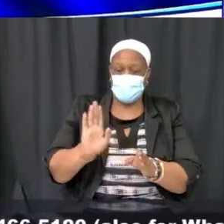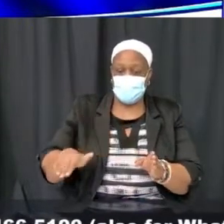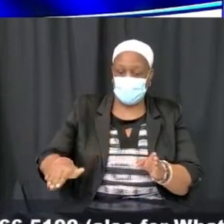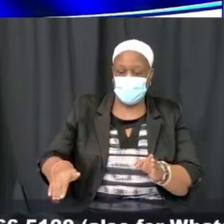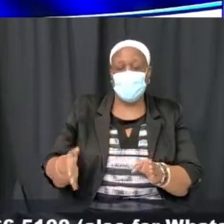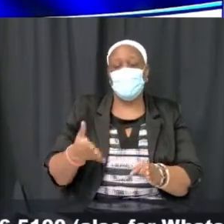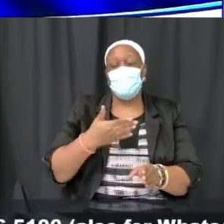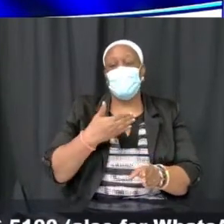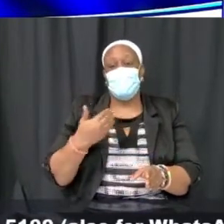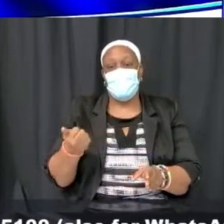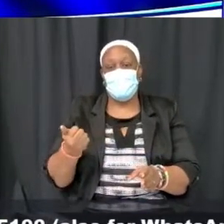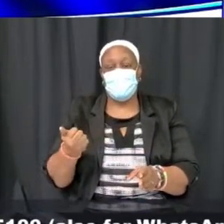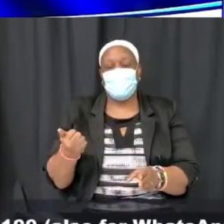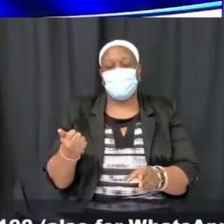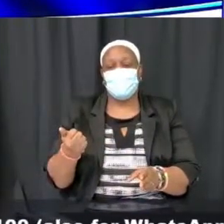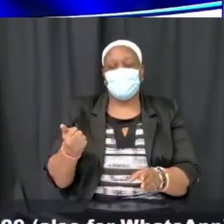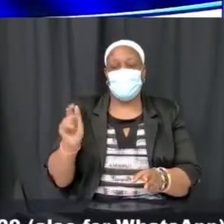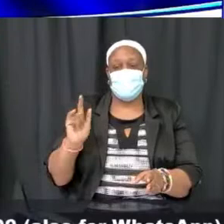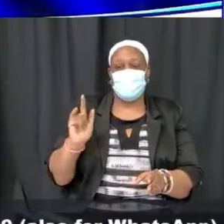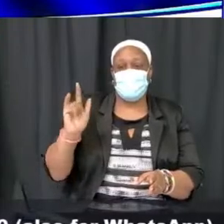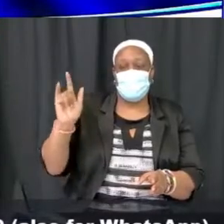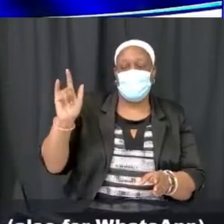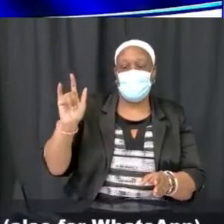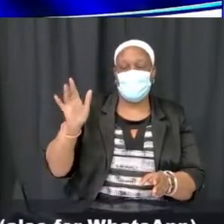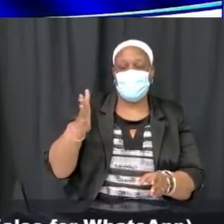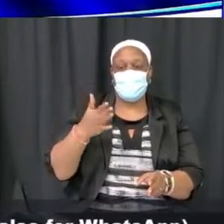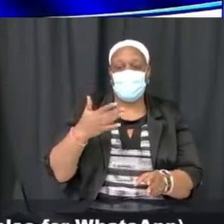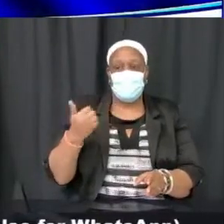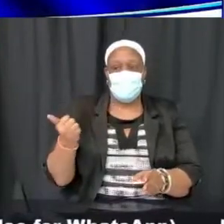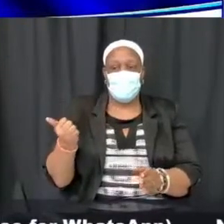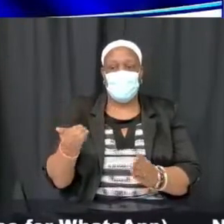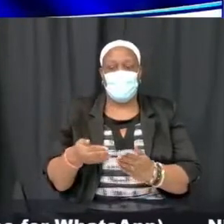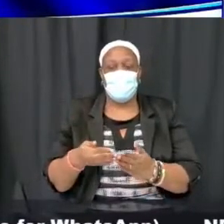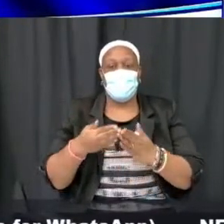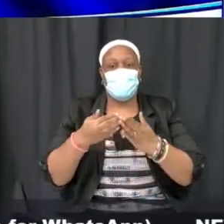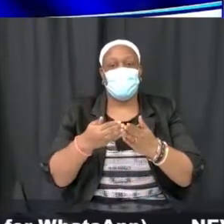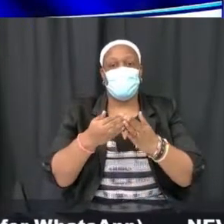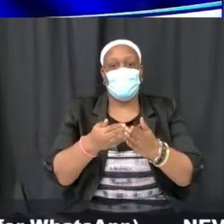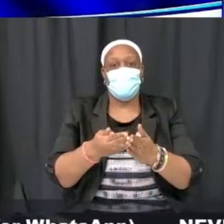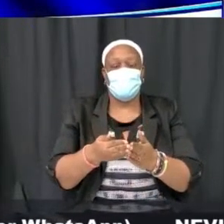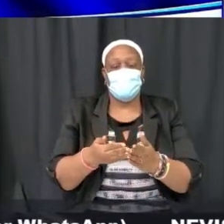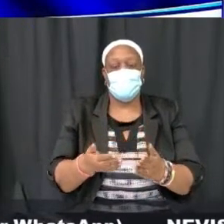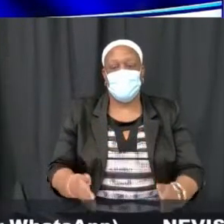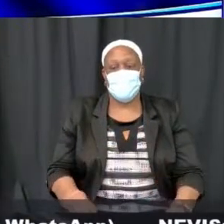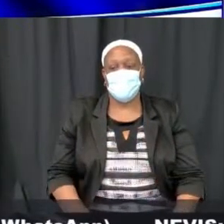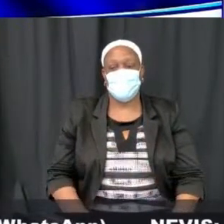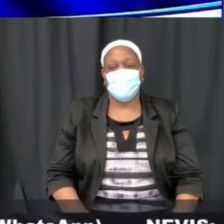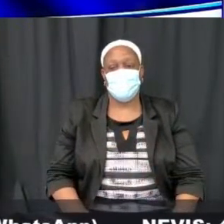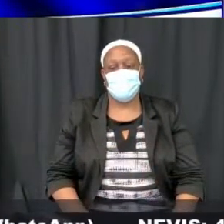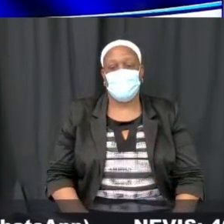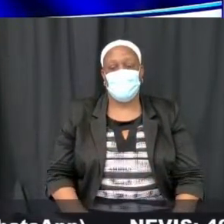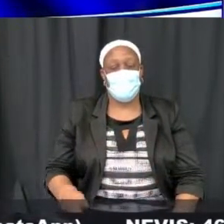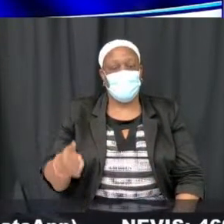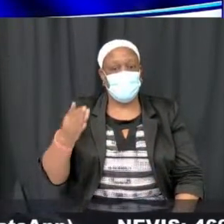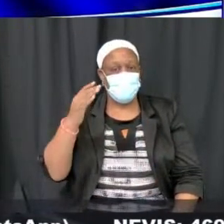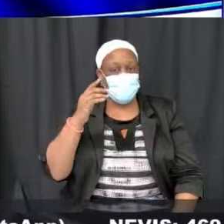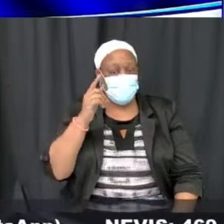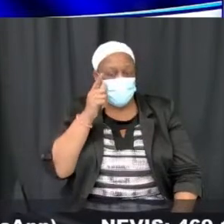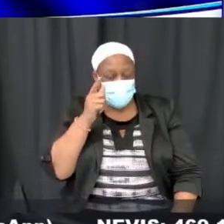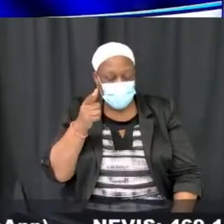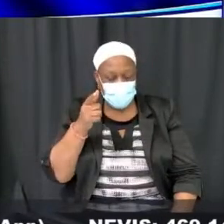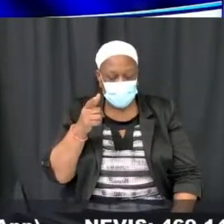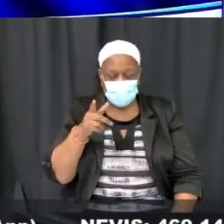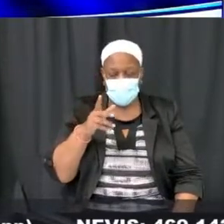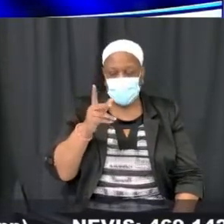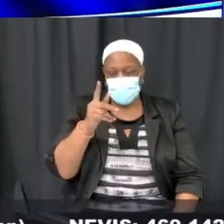sea, because we know the air side of it is open and is functional. We look at the bus, taxi operators, at